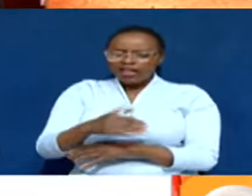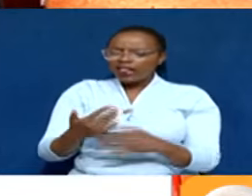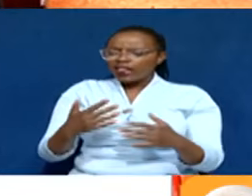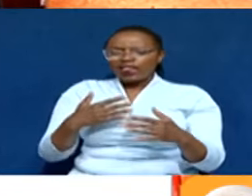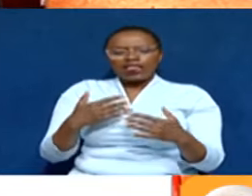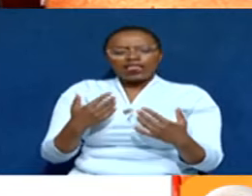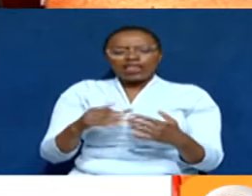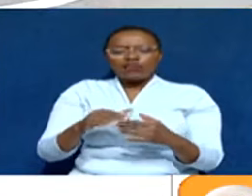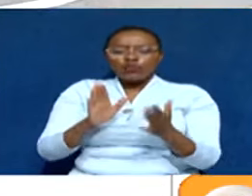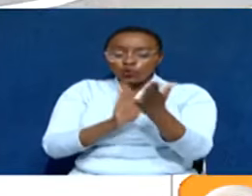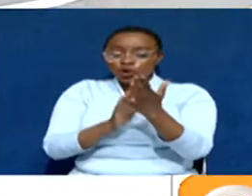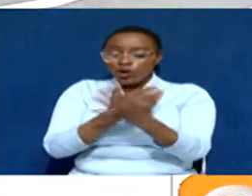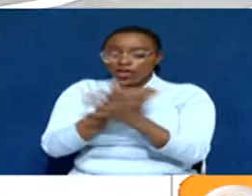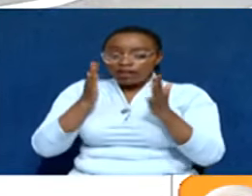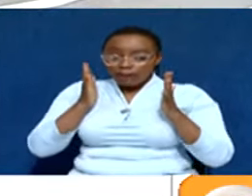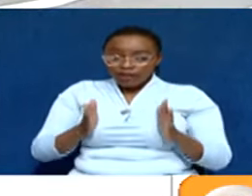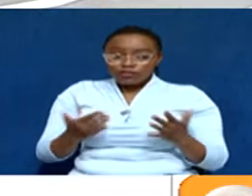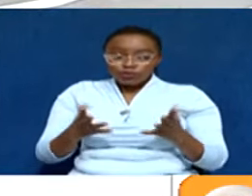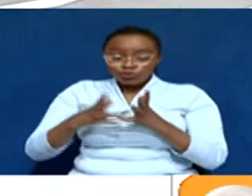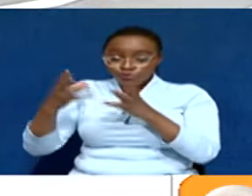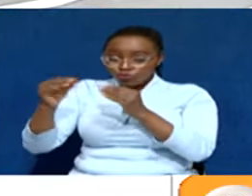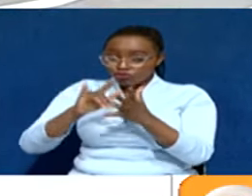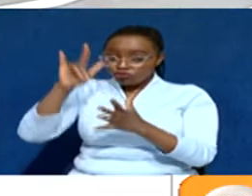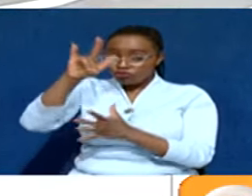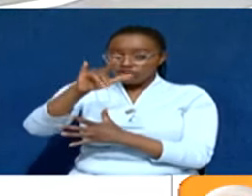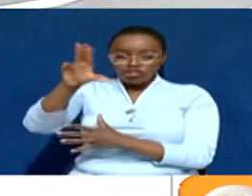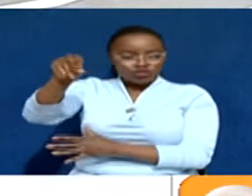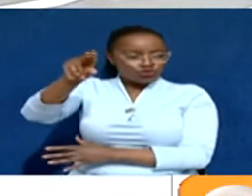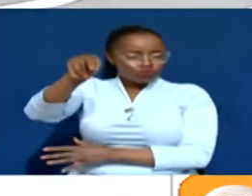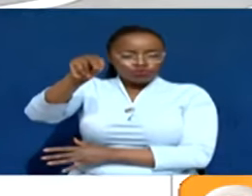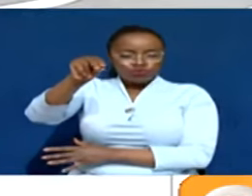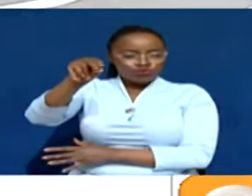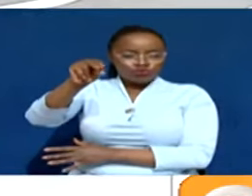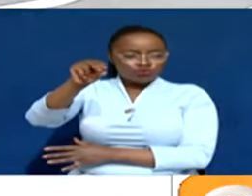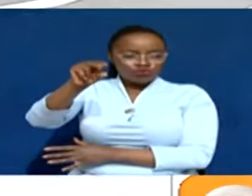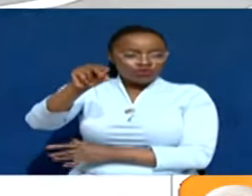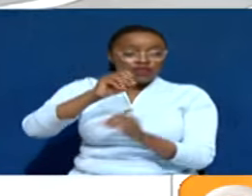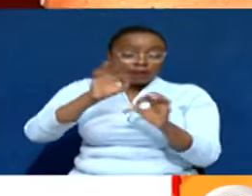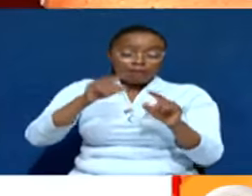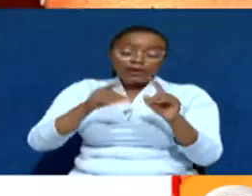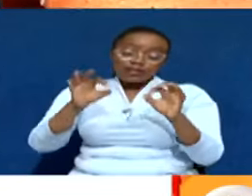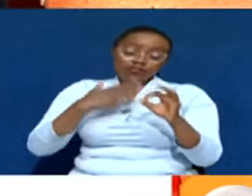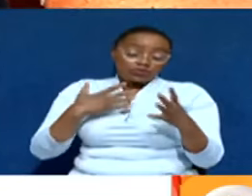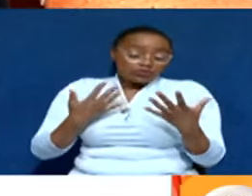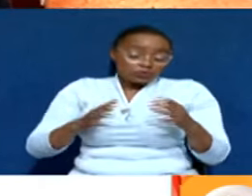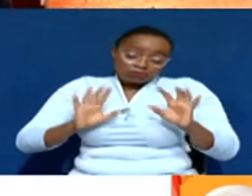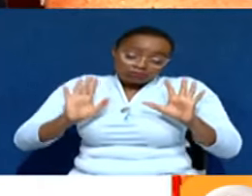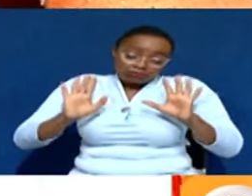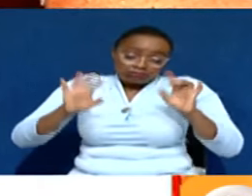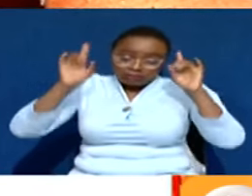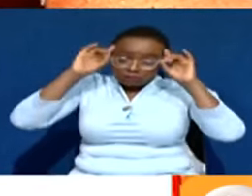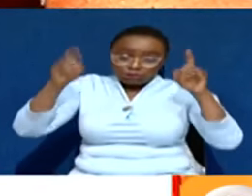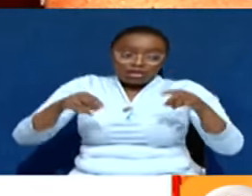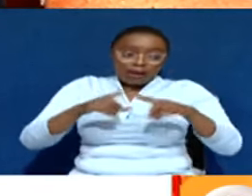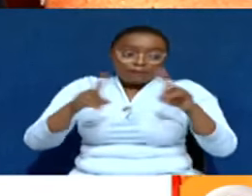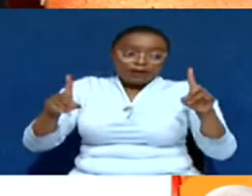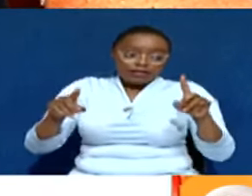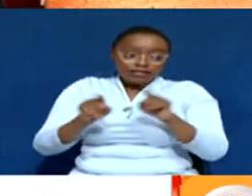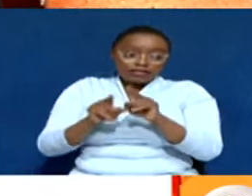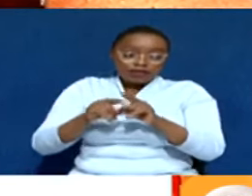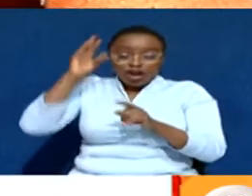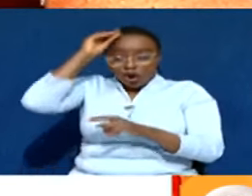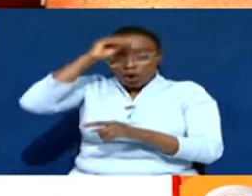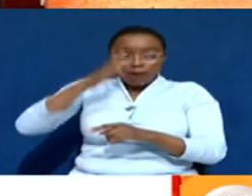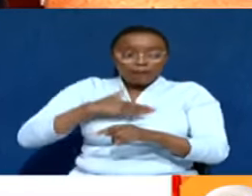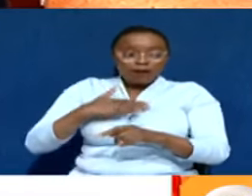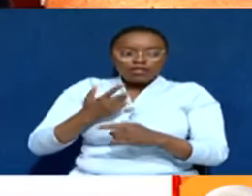dead body. Would you recommend anyone to go? No. But if you want to go, just to go. But don't come on my opinion